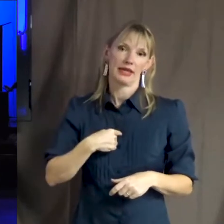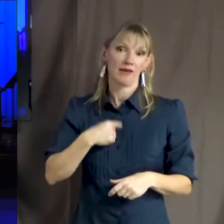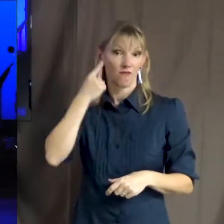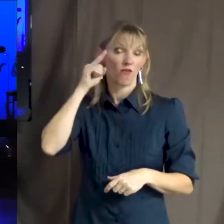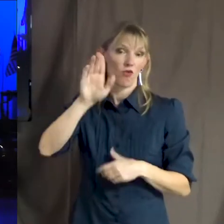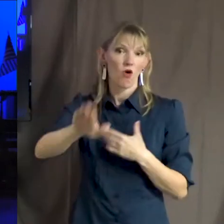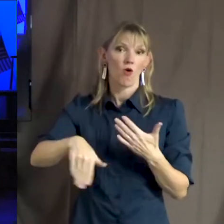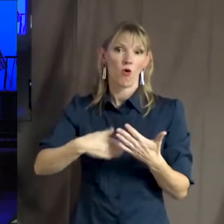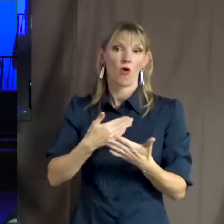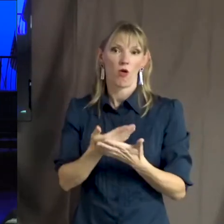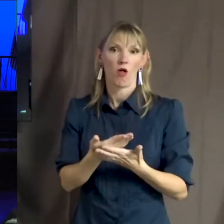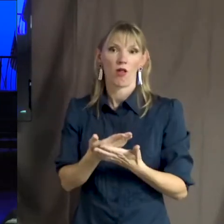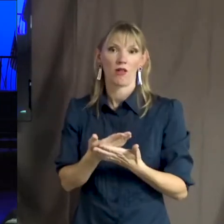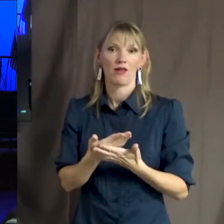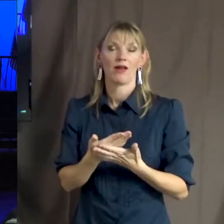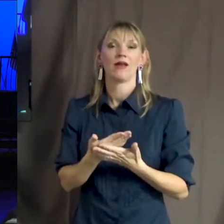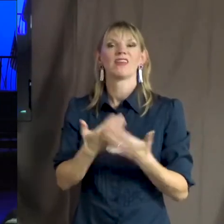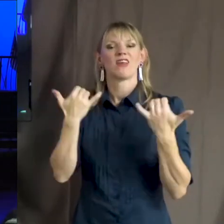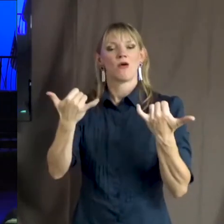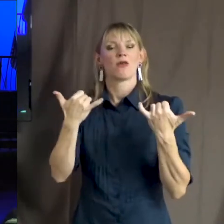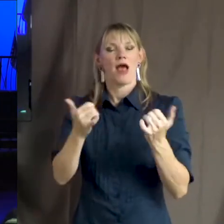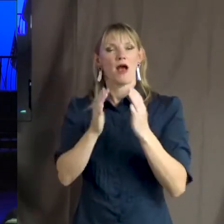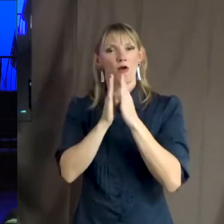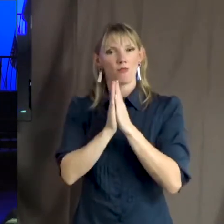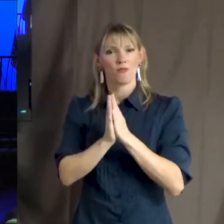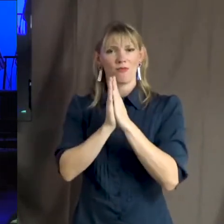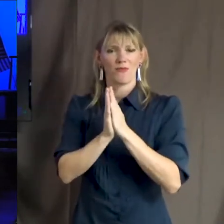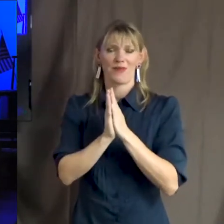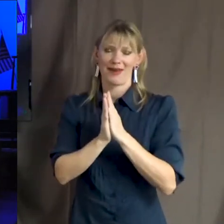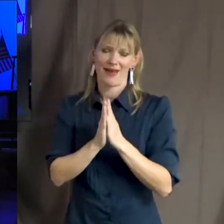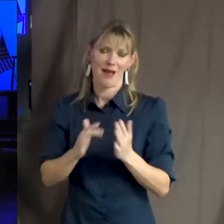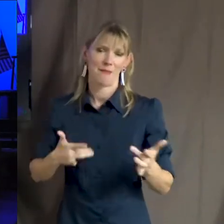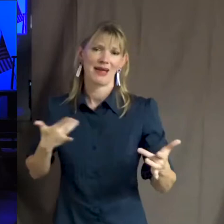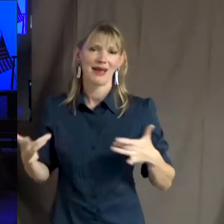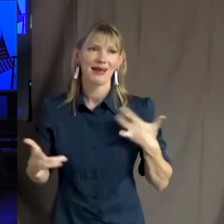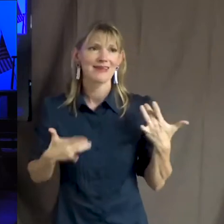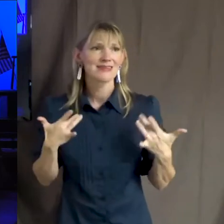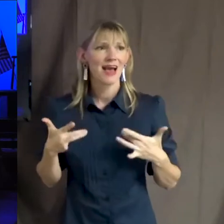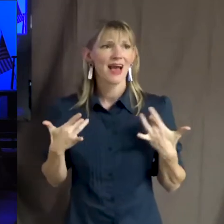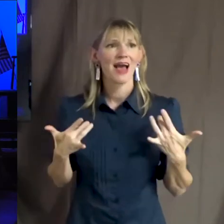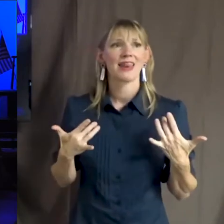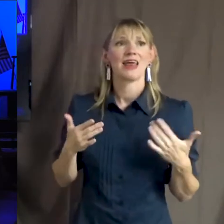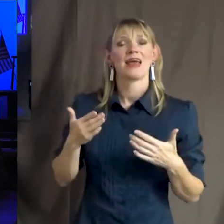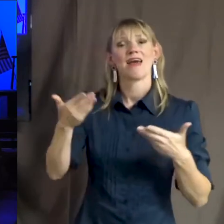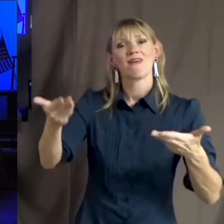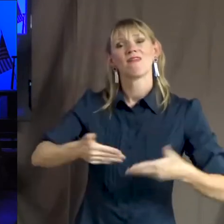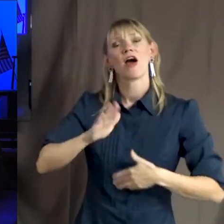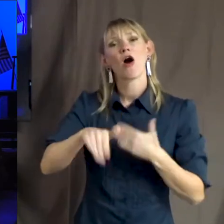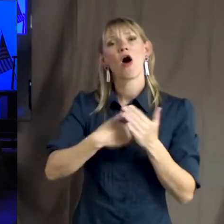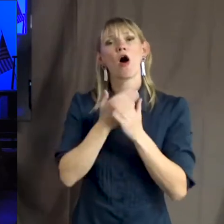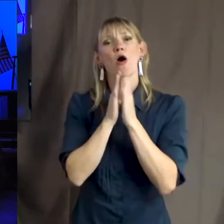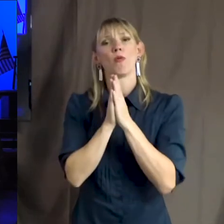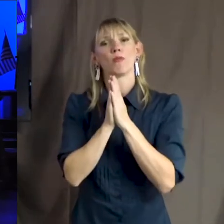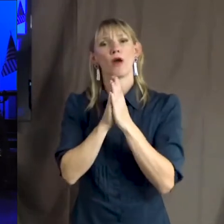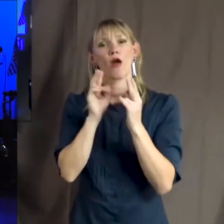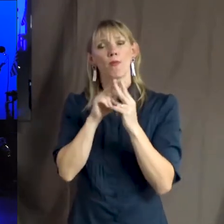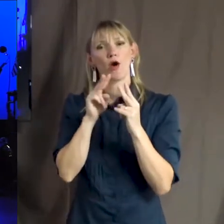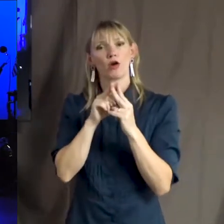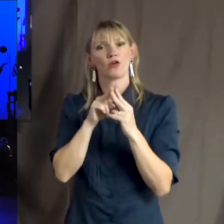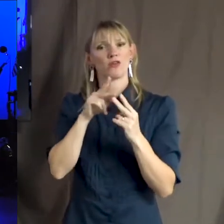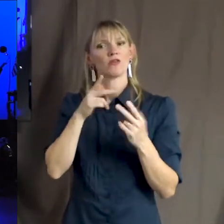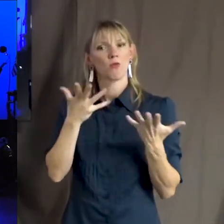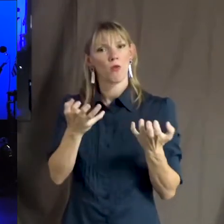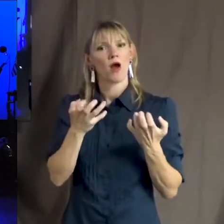all. So moving into prayer this morning, I'm so excited today to invite all of our practitioners in the room who choose to stand